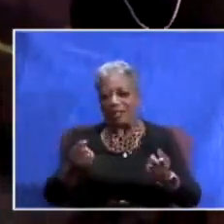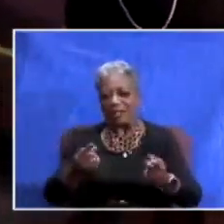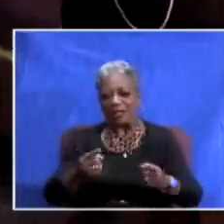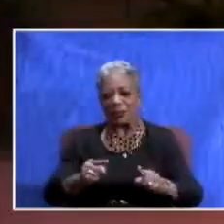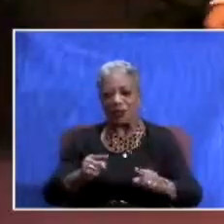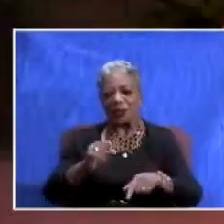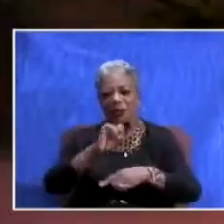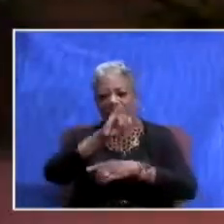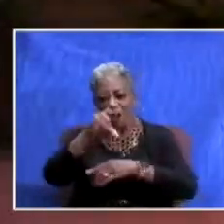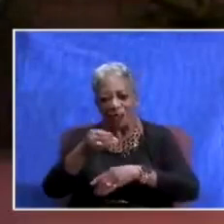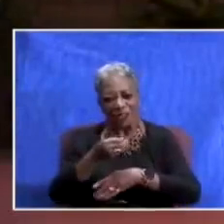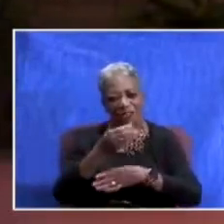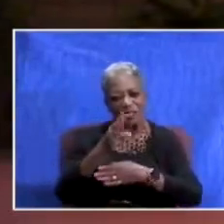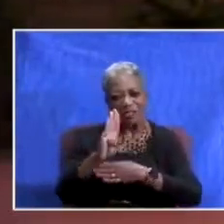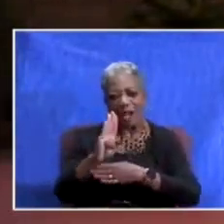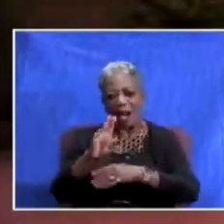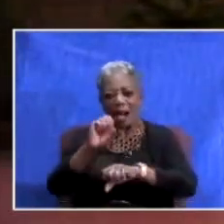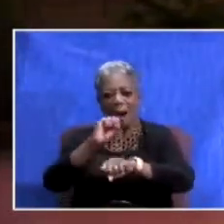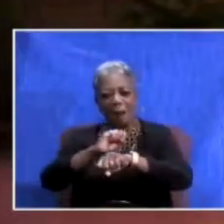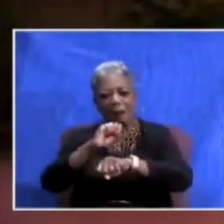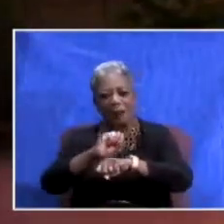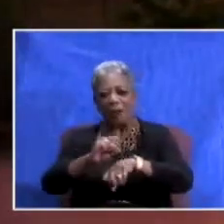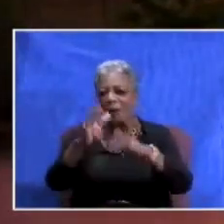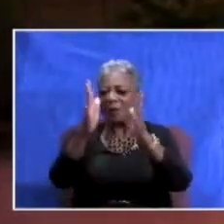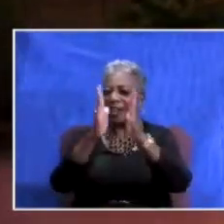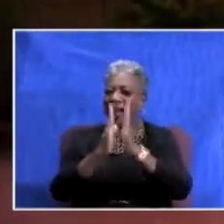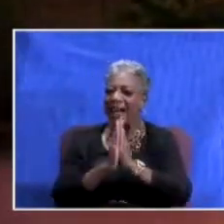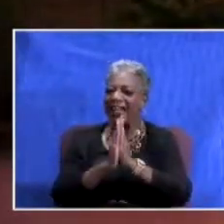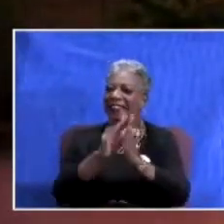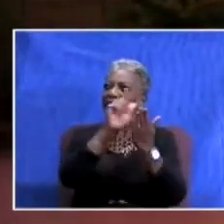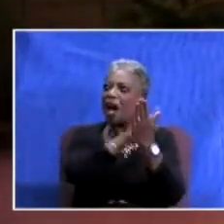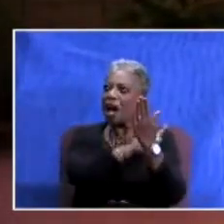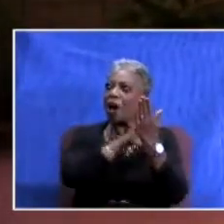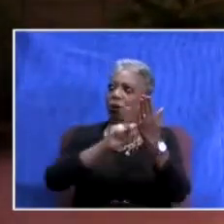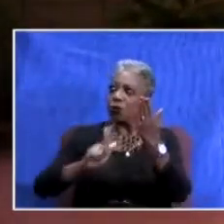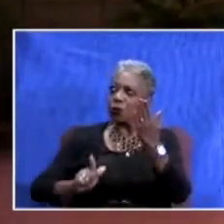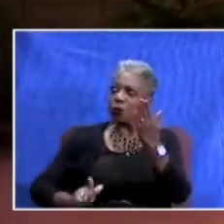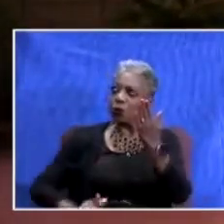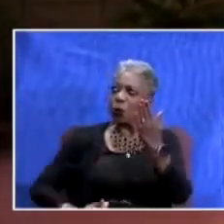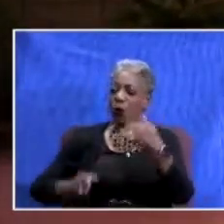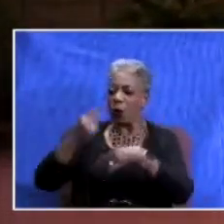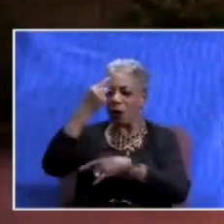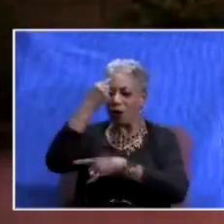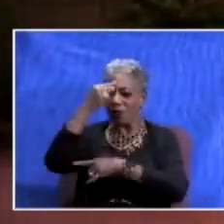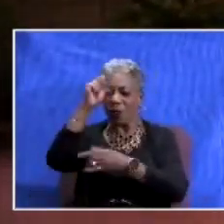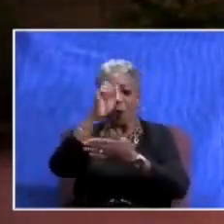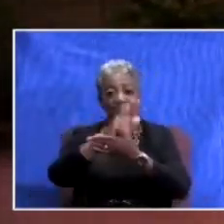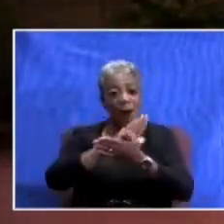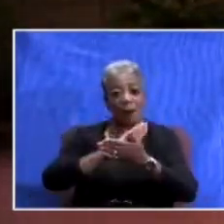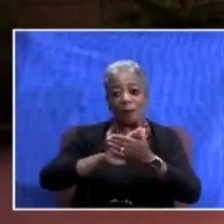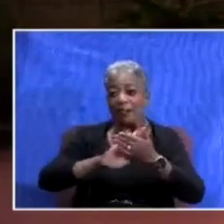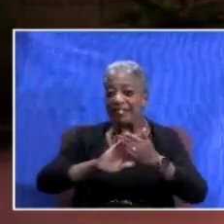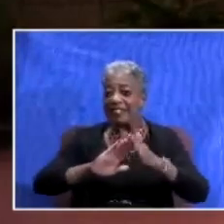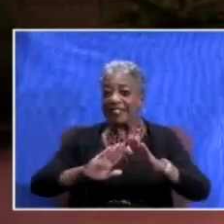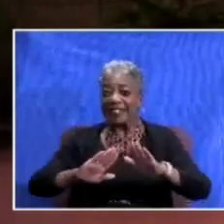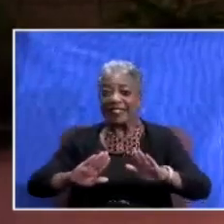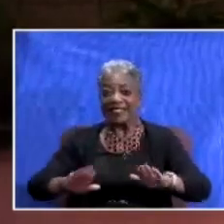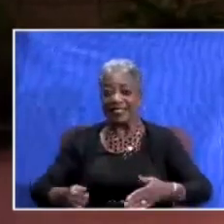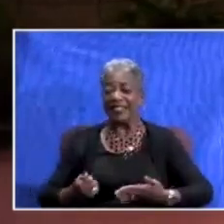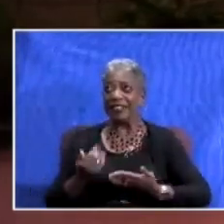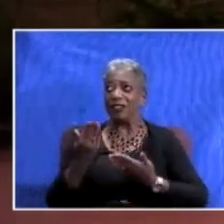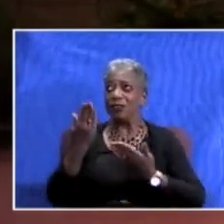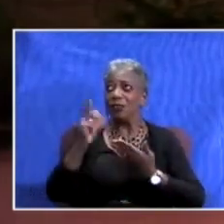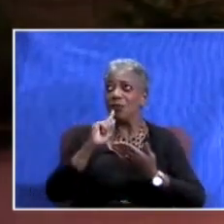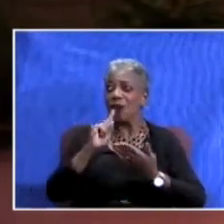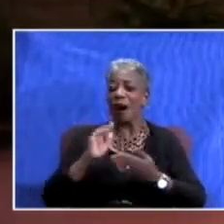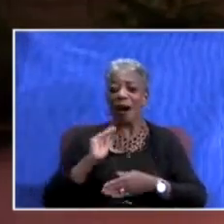that are not turning around for us. God's hand is at work. You want to open up your mouth and thank God for his peace. You want to open up your mouth and thank